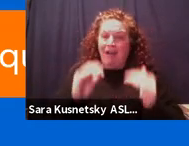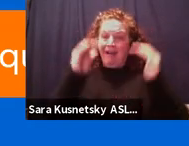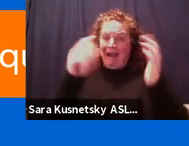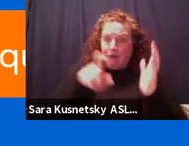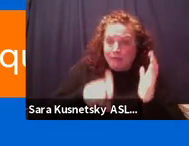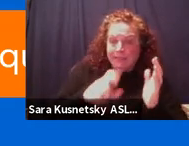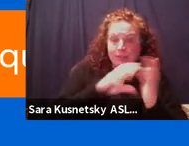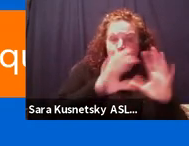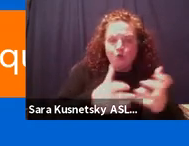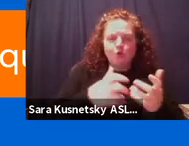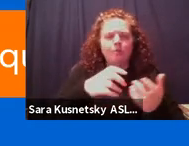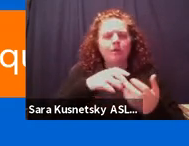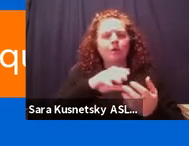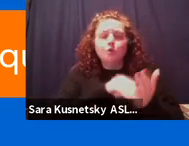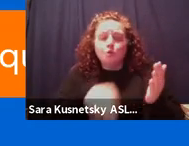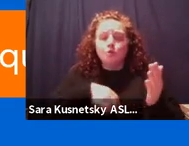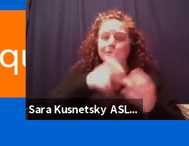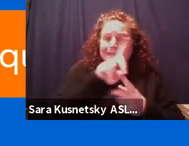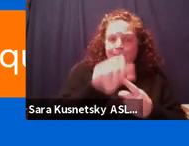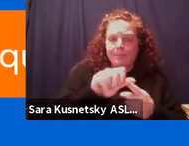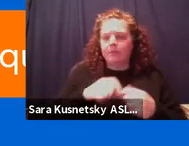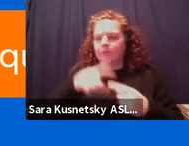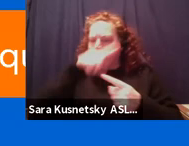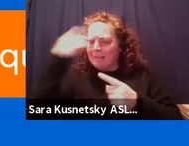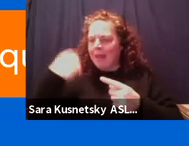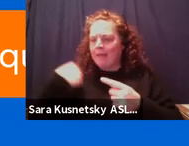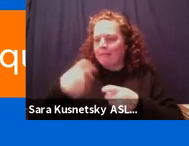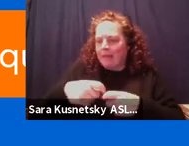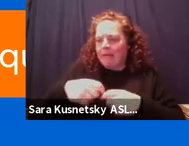learners, low-income students, and Black and Latinx families.